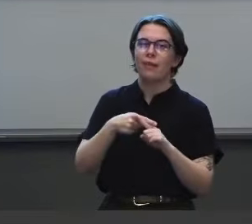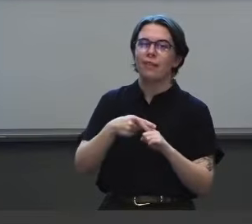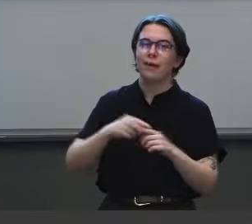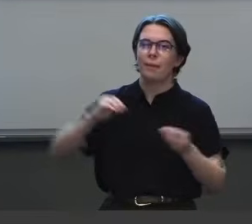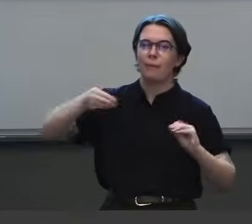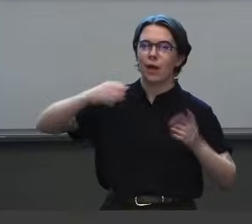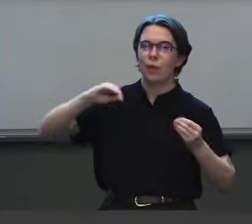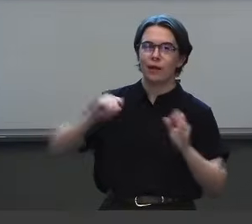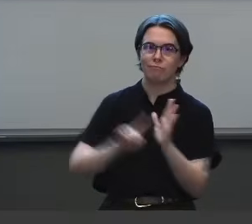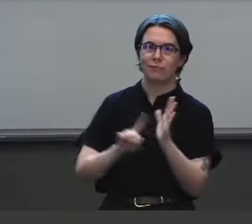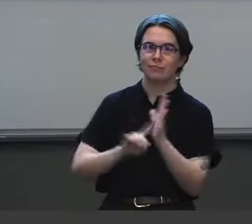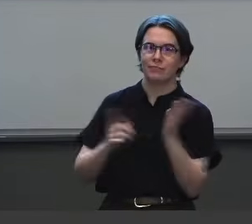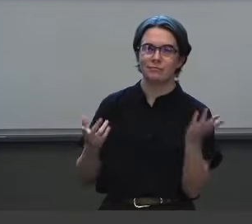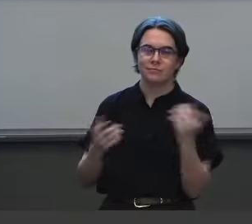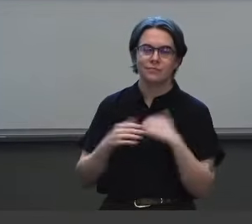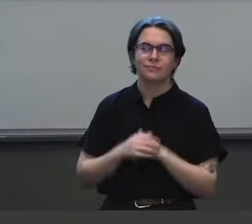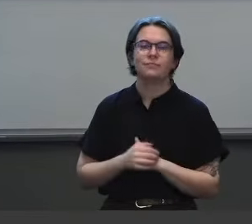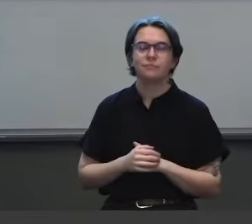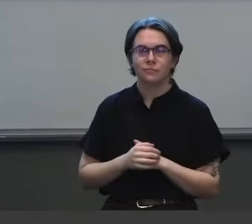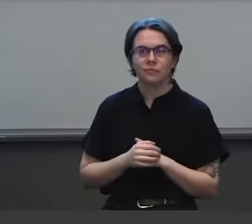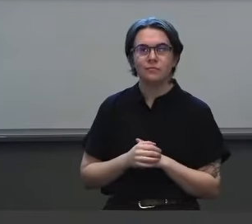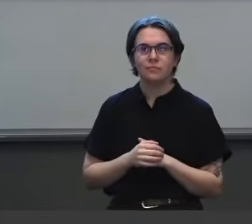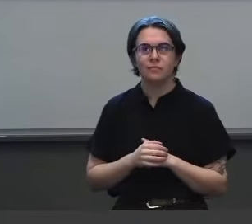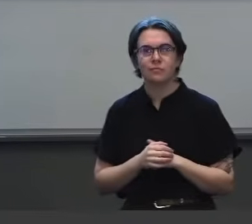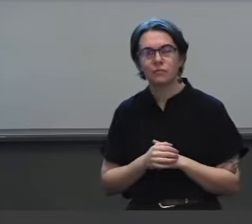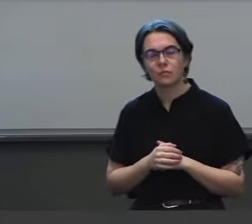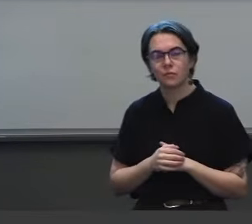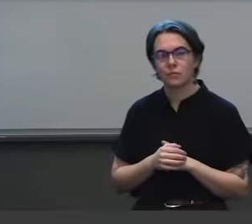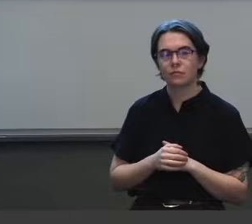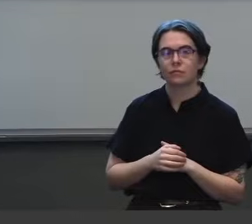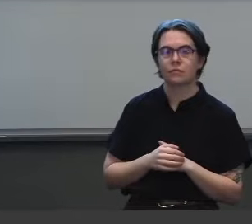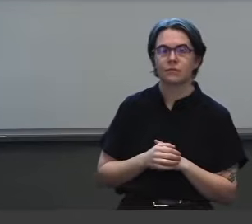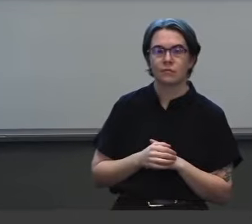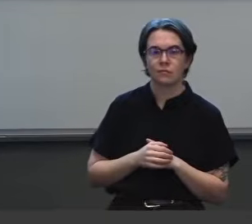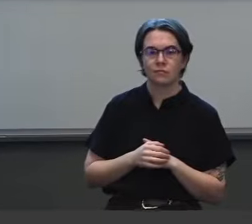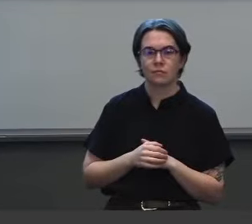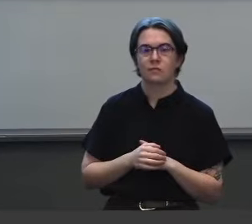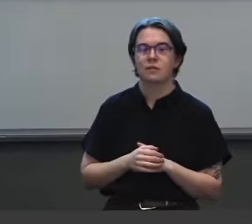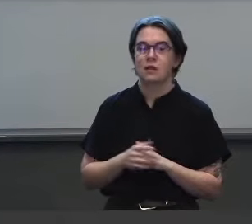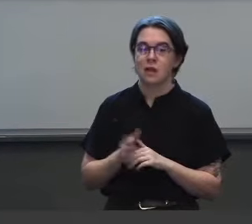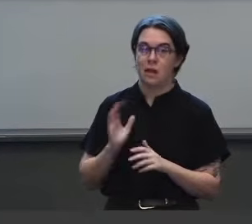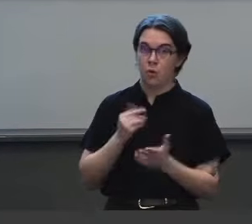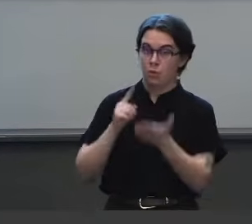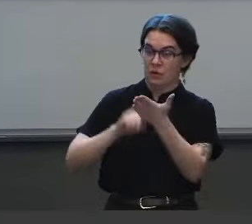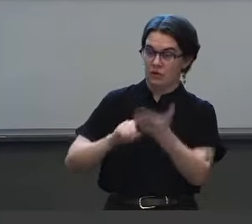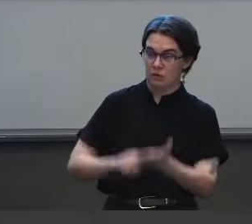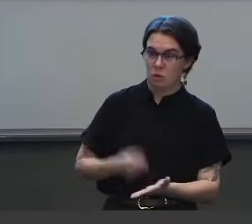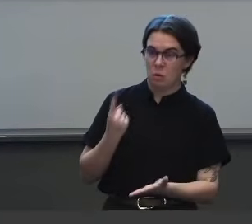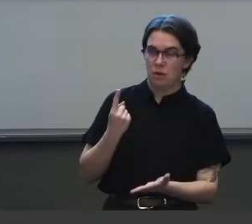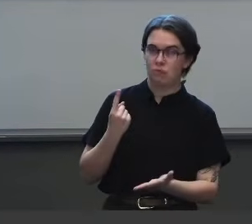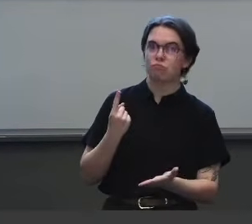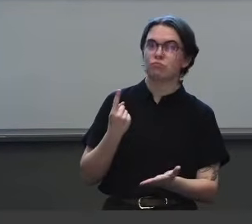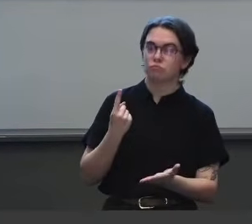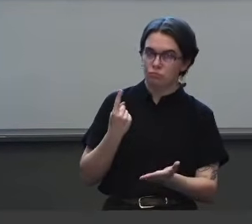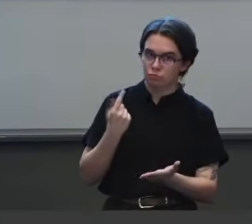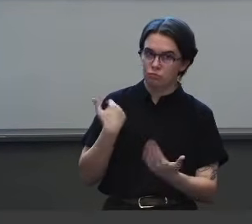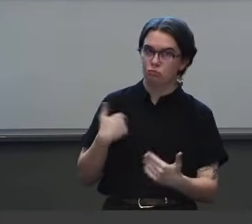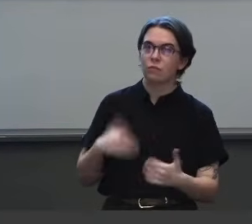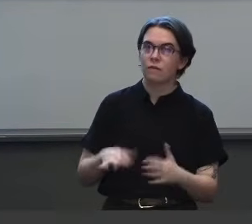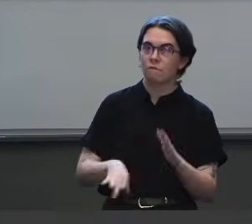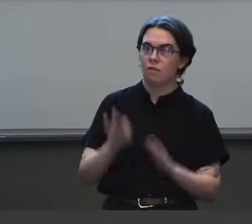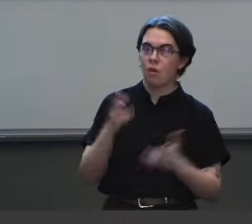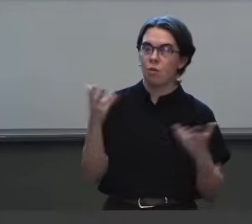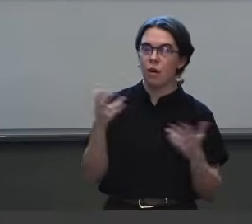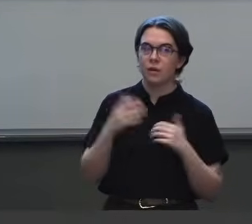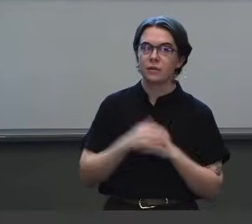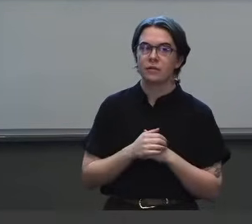problem. So the take-home that we have sort of gathered from our research is that decreased sound tolerance in autism